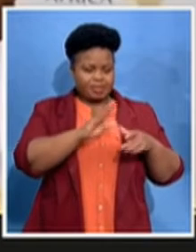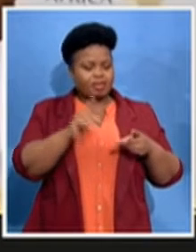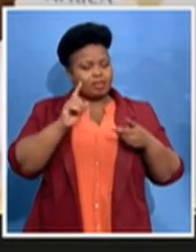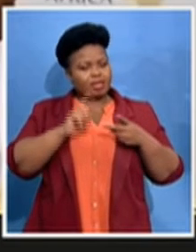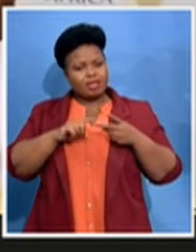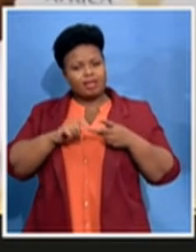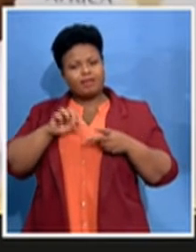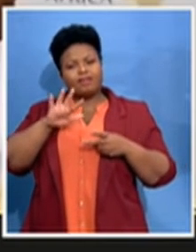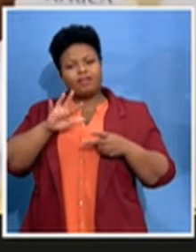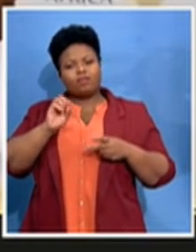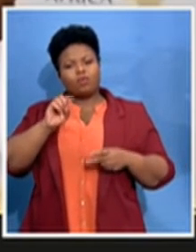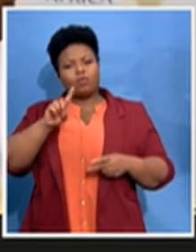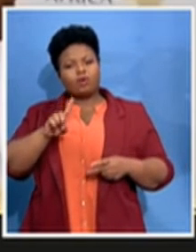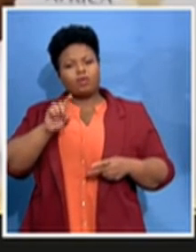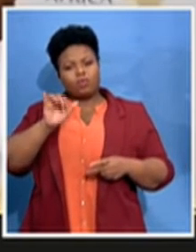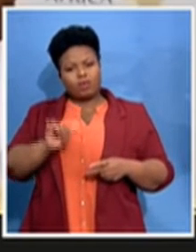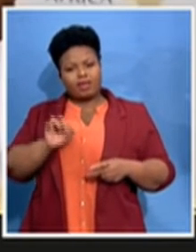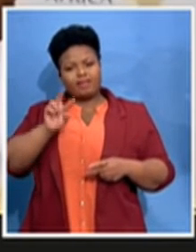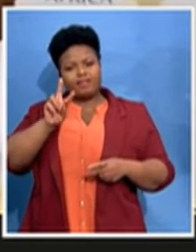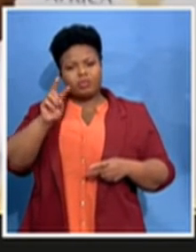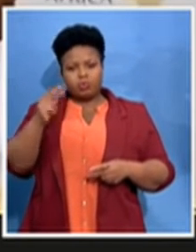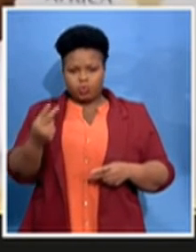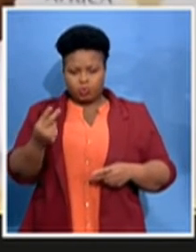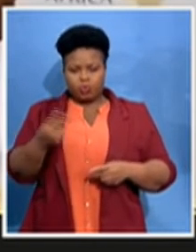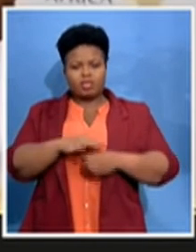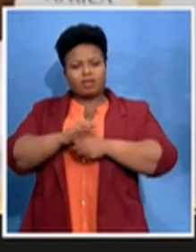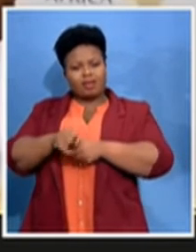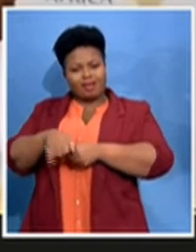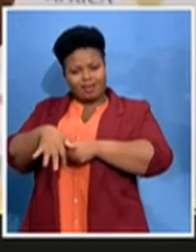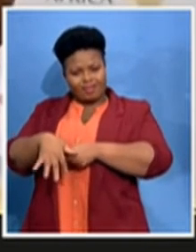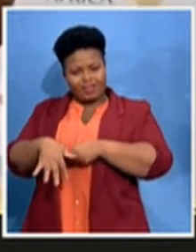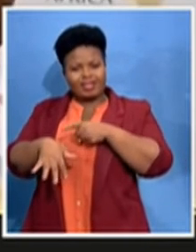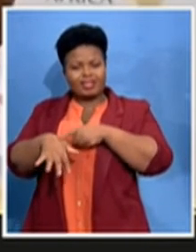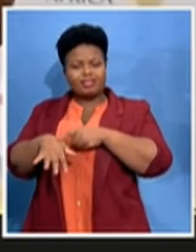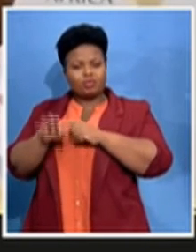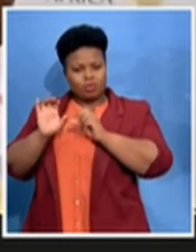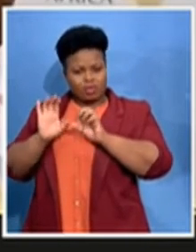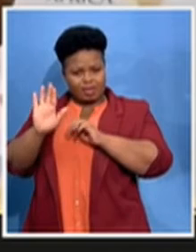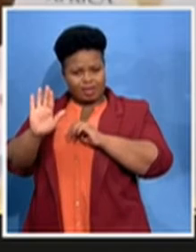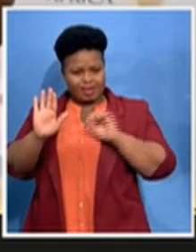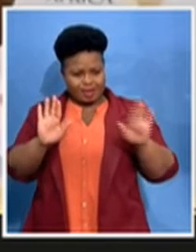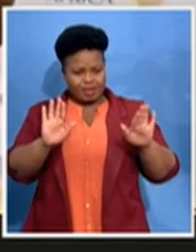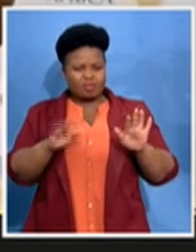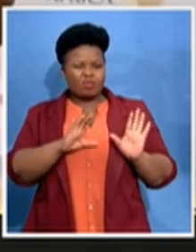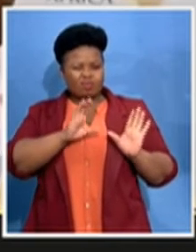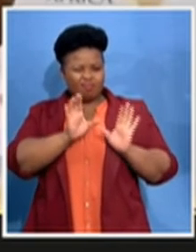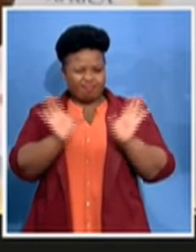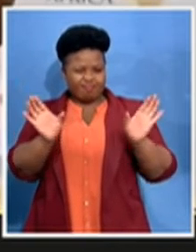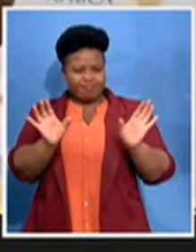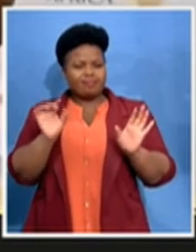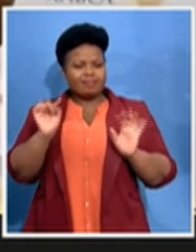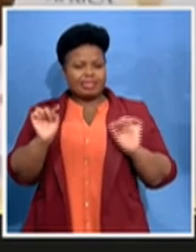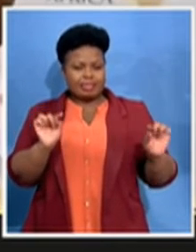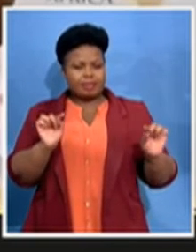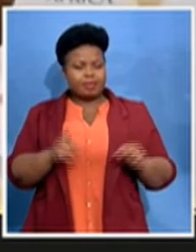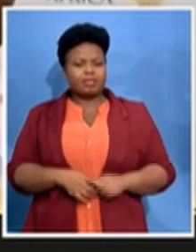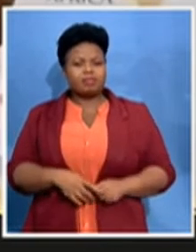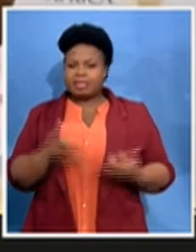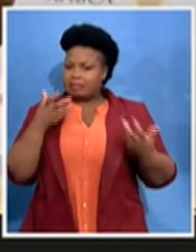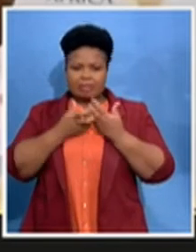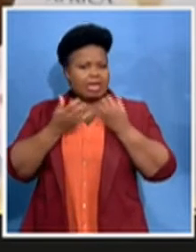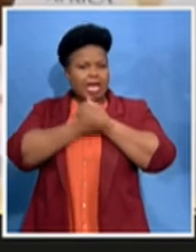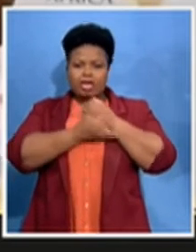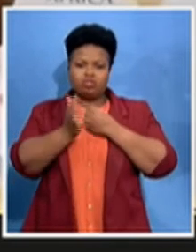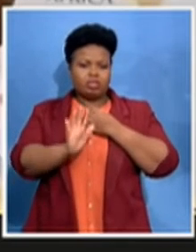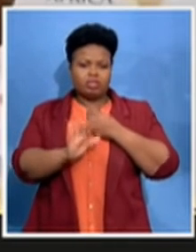501YV2 variant to distinguish the two. So I think the most important thing is the V1, V2 variant. The